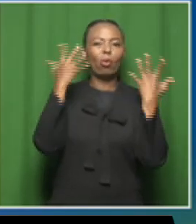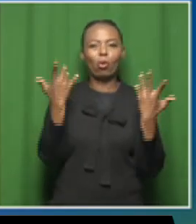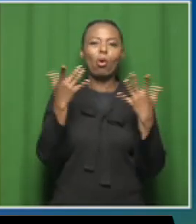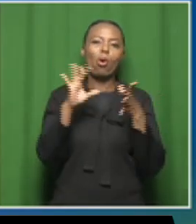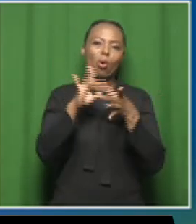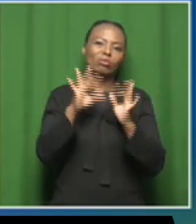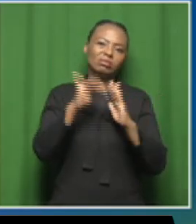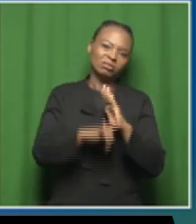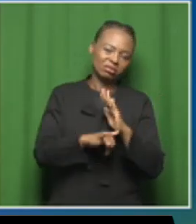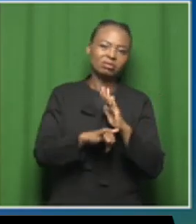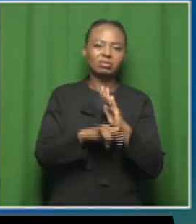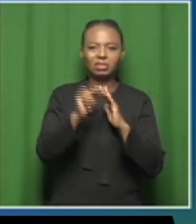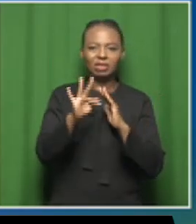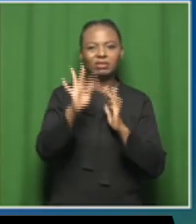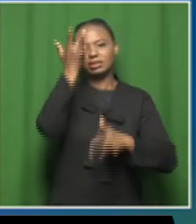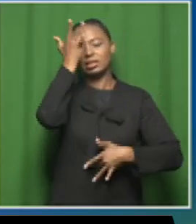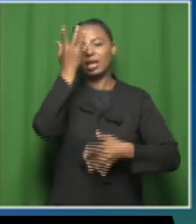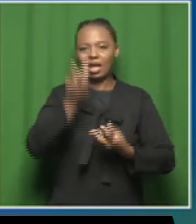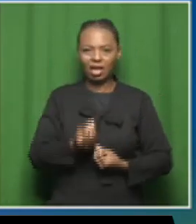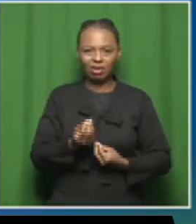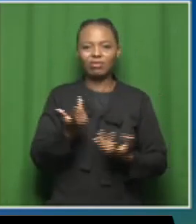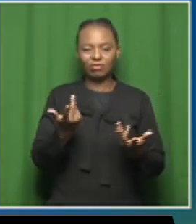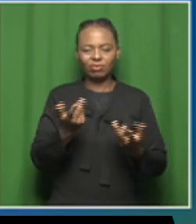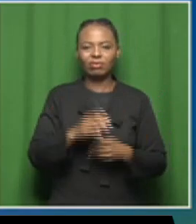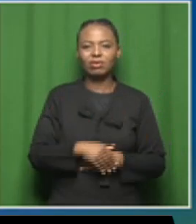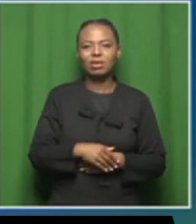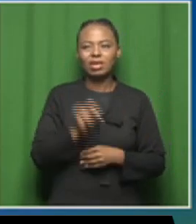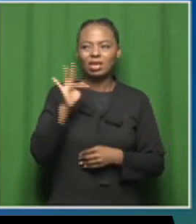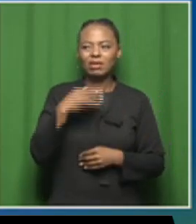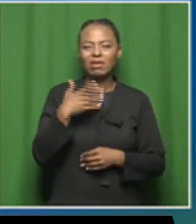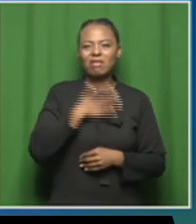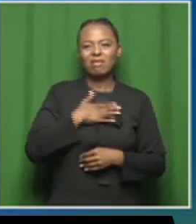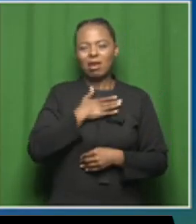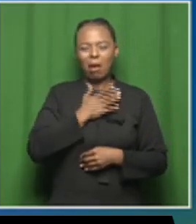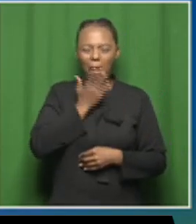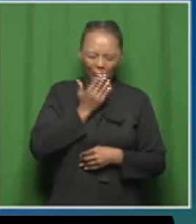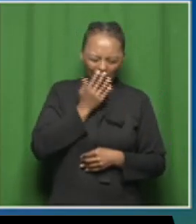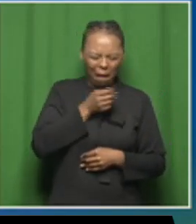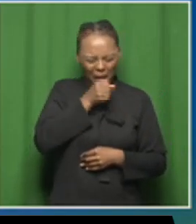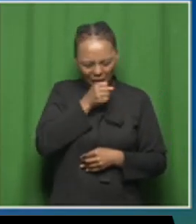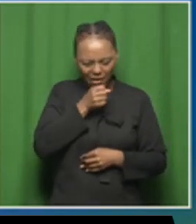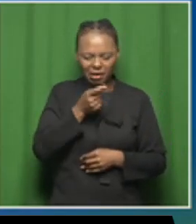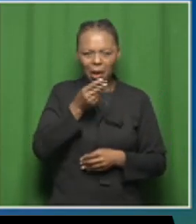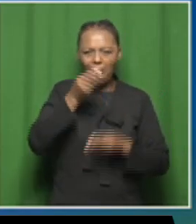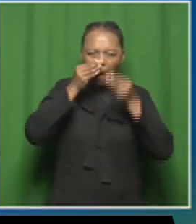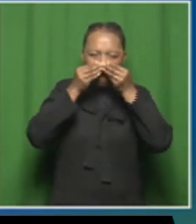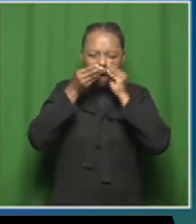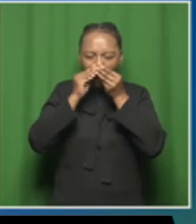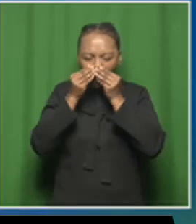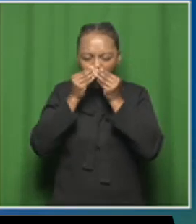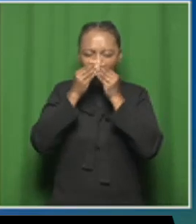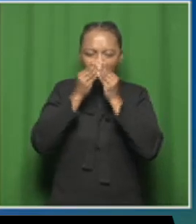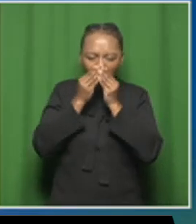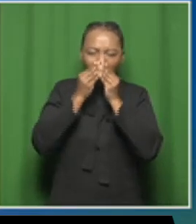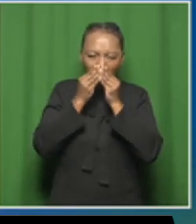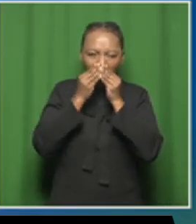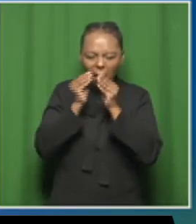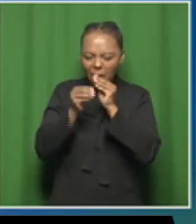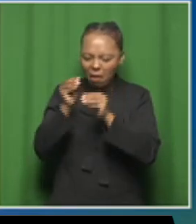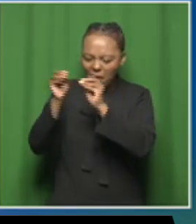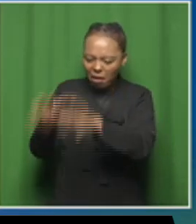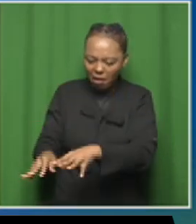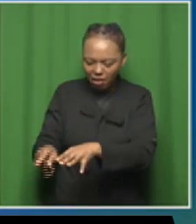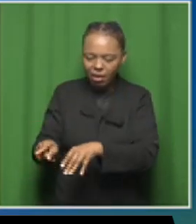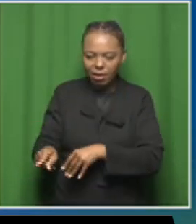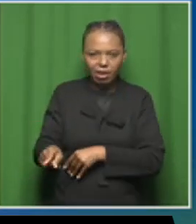kinds of things, and disposing of tissues if you have a cold in the bin, and coughing into your elbow and not